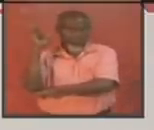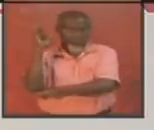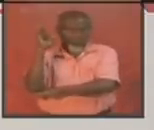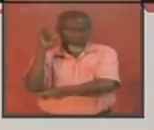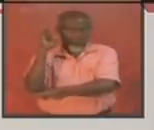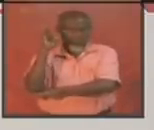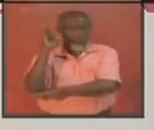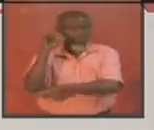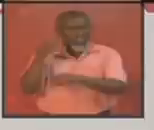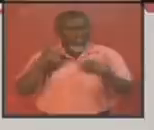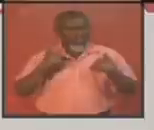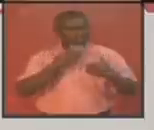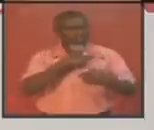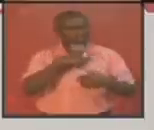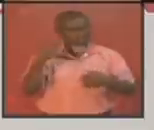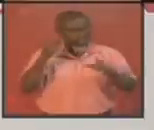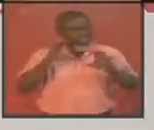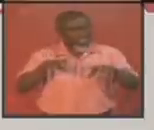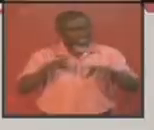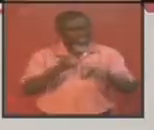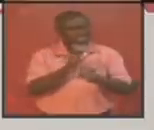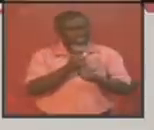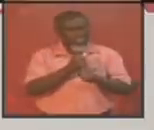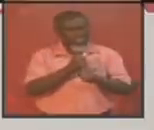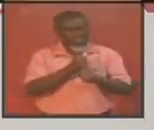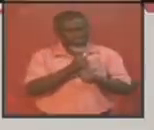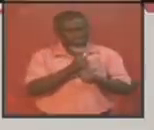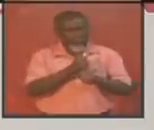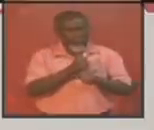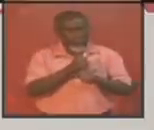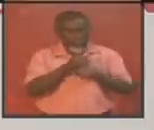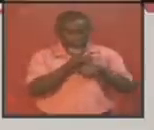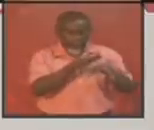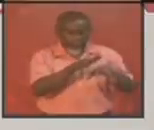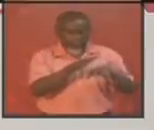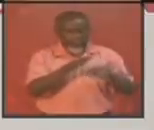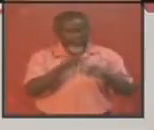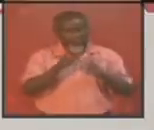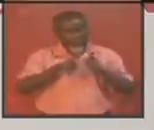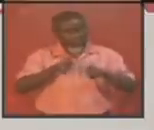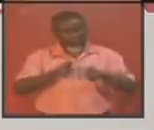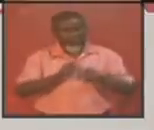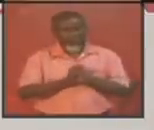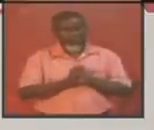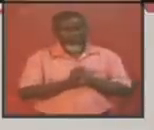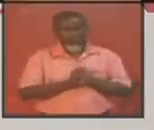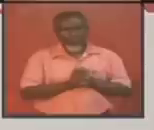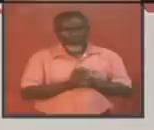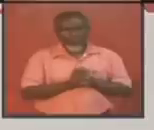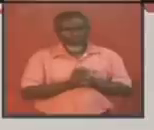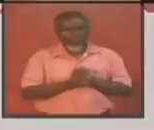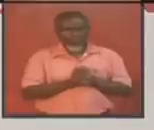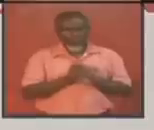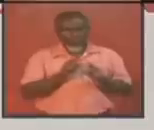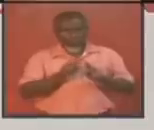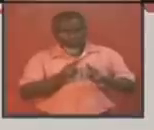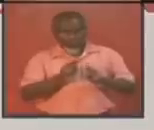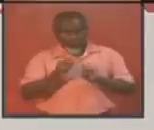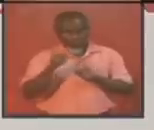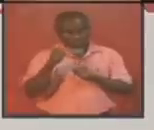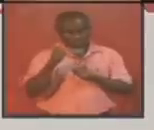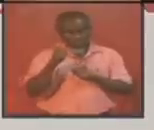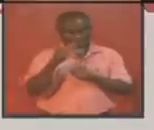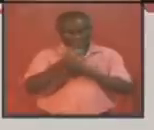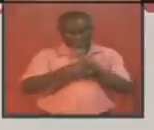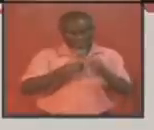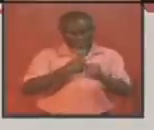for many, many years. This is the first positive that I can note in the last decade or so, at least, from an animal sample. We